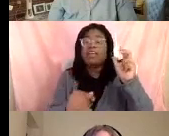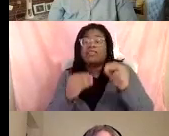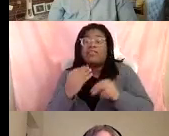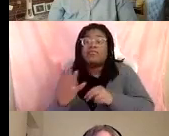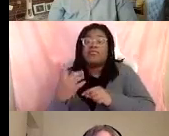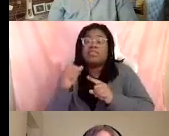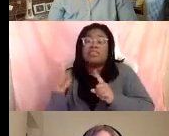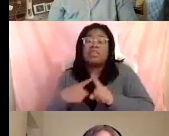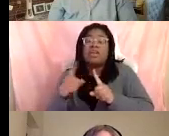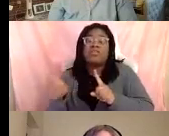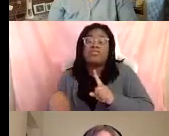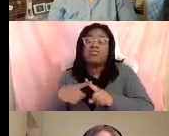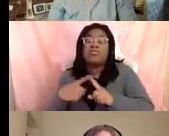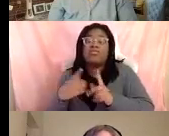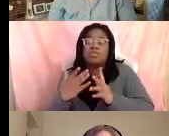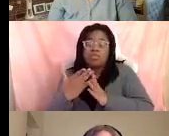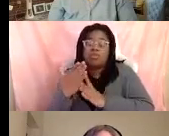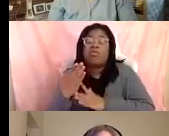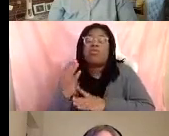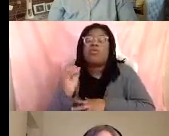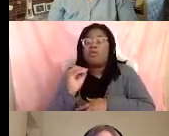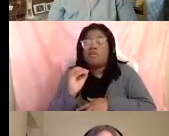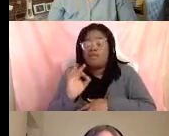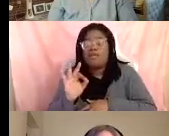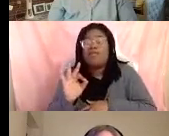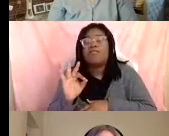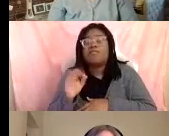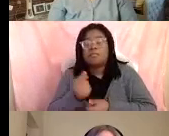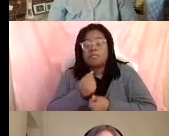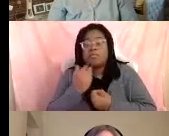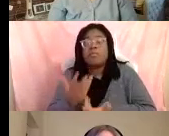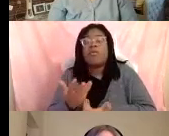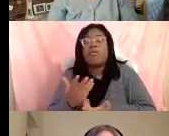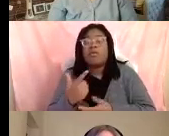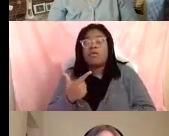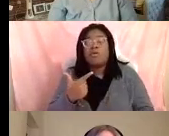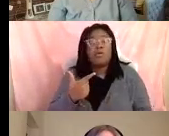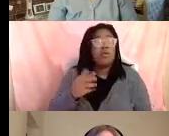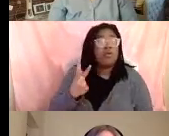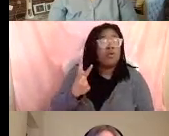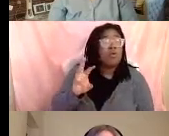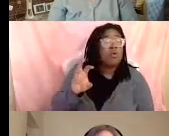cycles through of the poet Gwendolyn Brooks